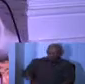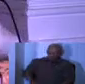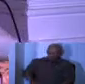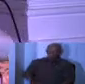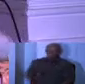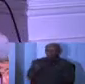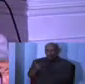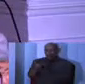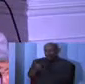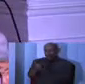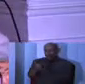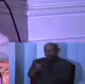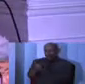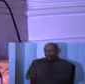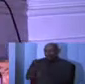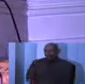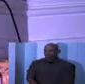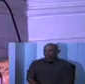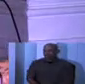Amen.